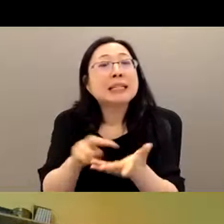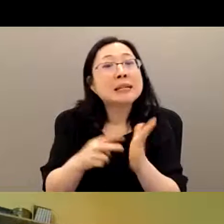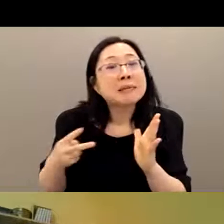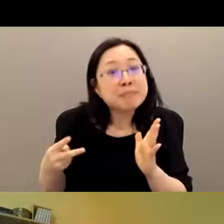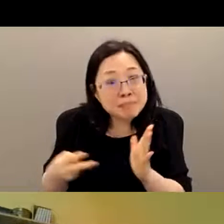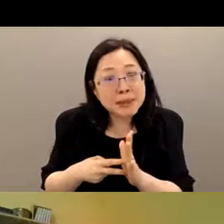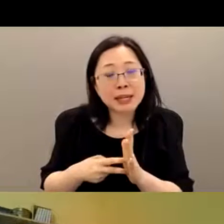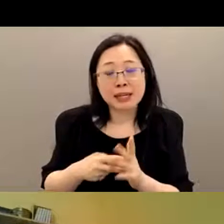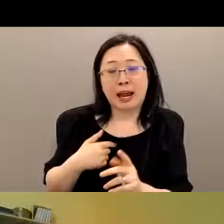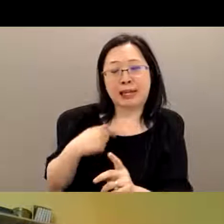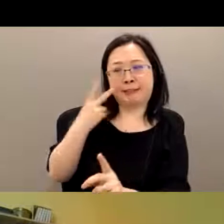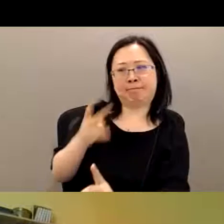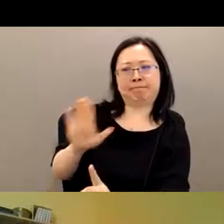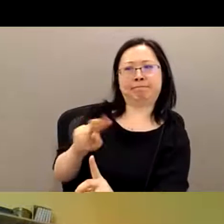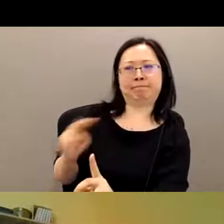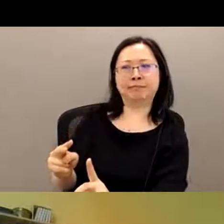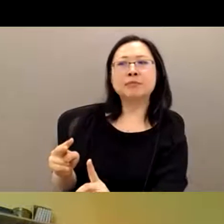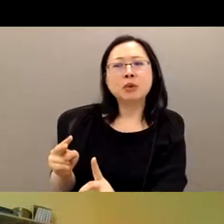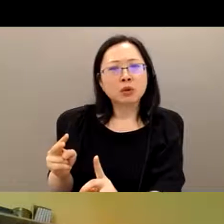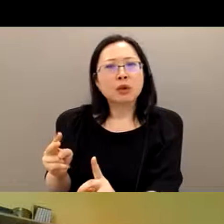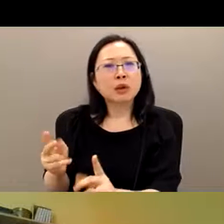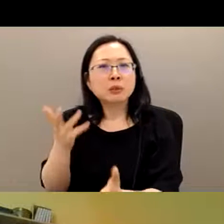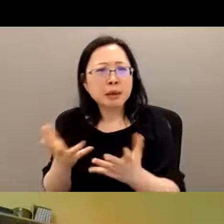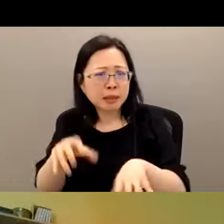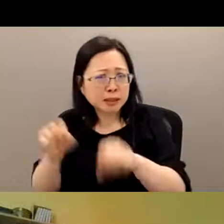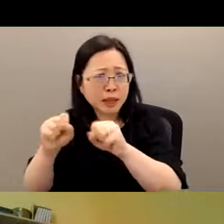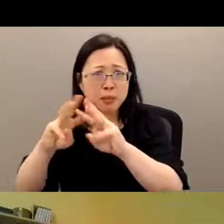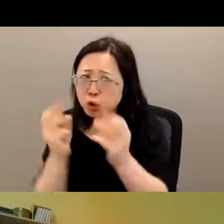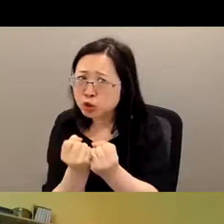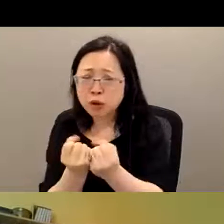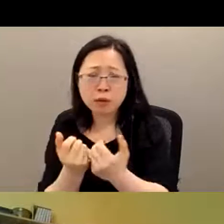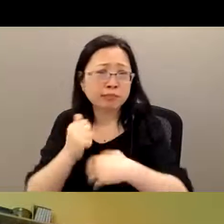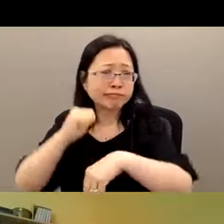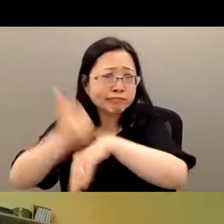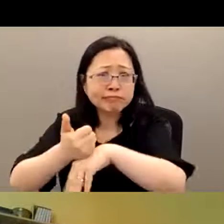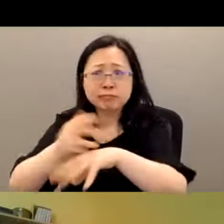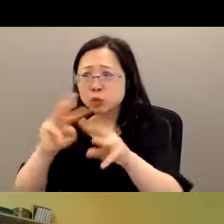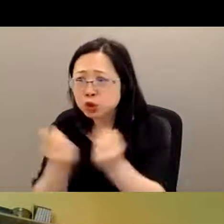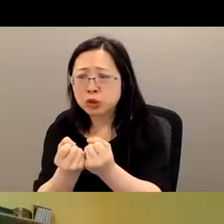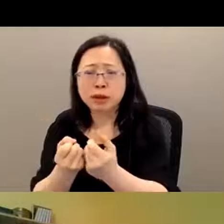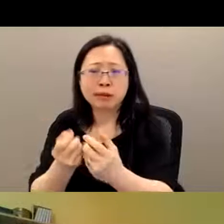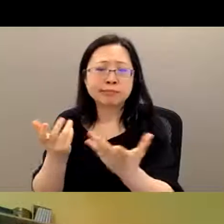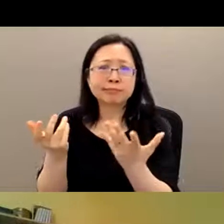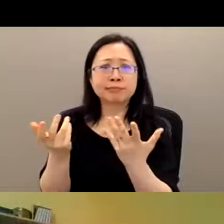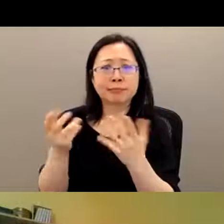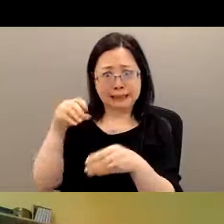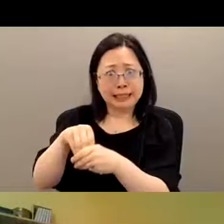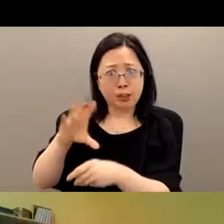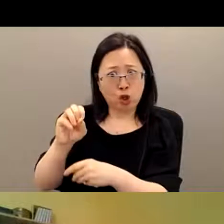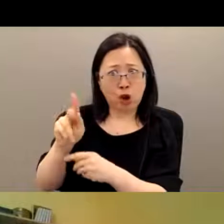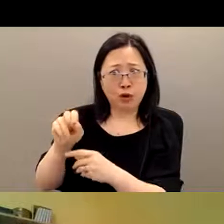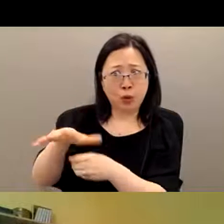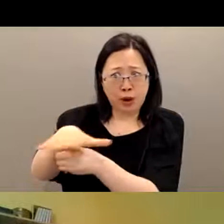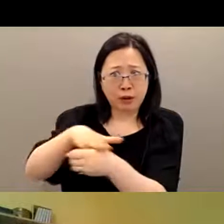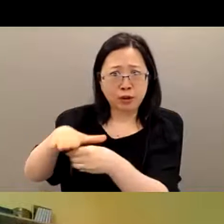be those type of strategies and workshops could be set up in a condo setting where people would